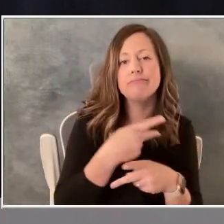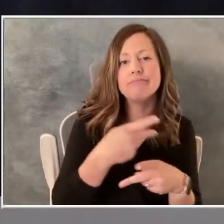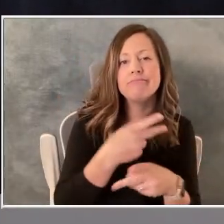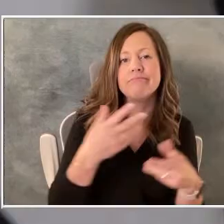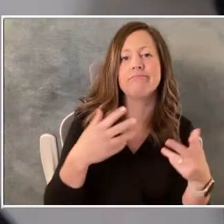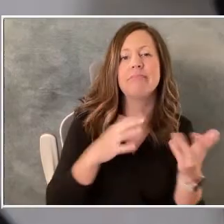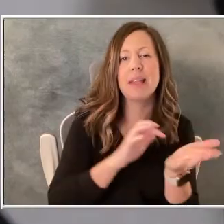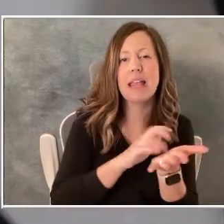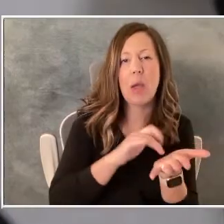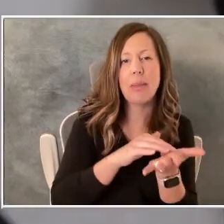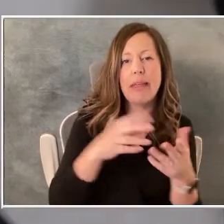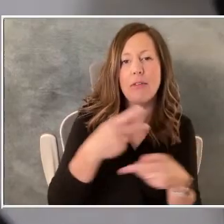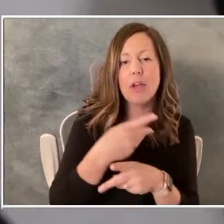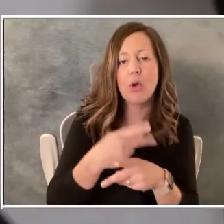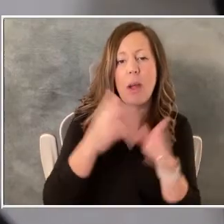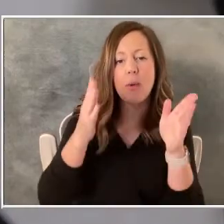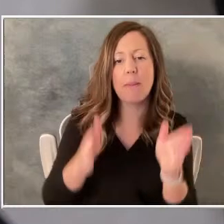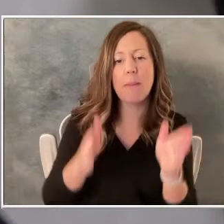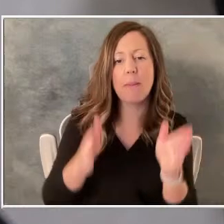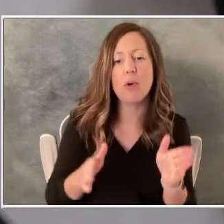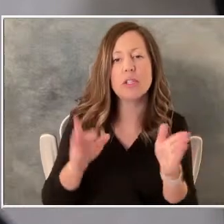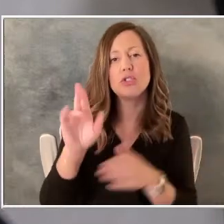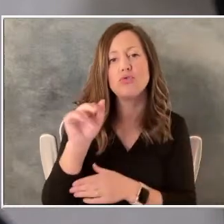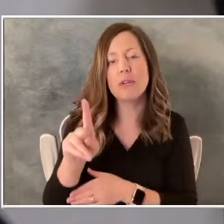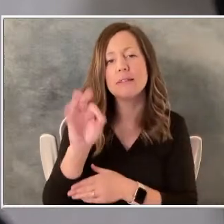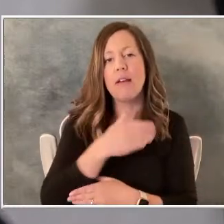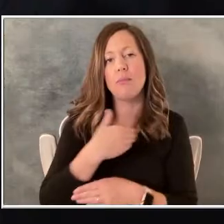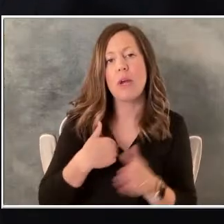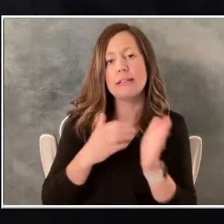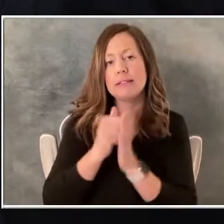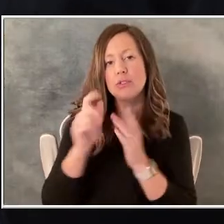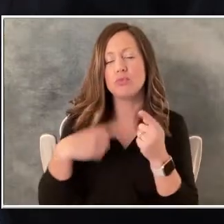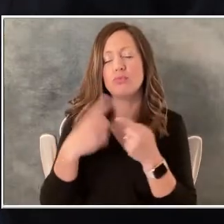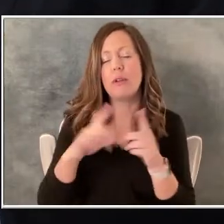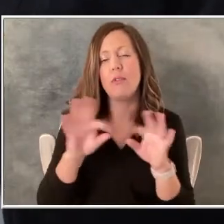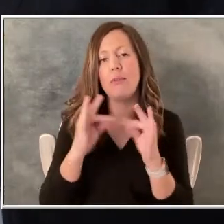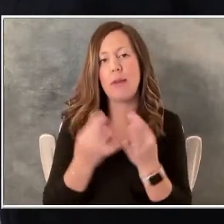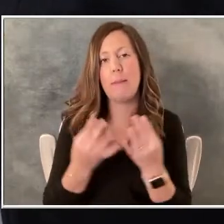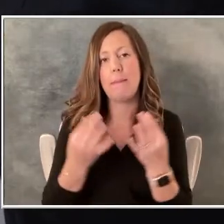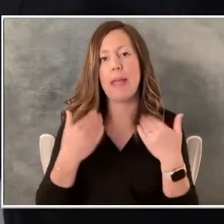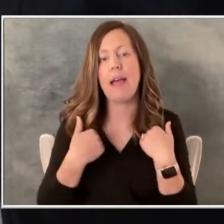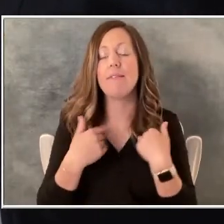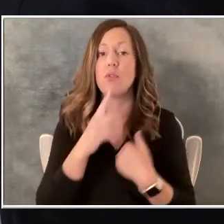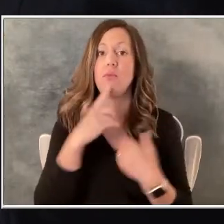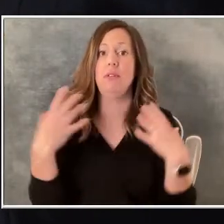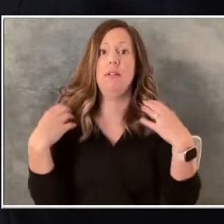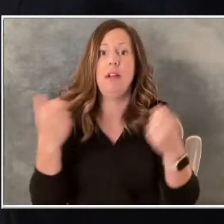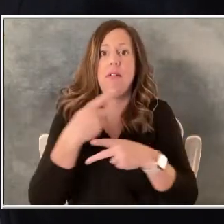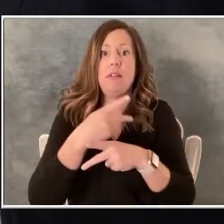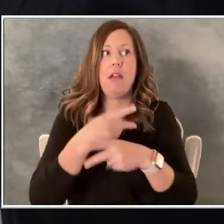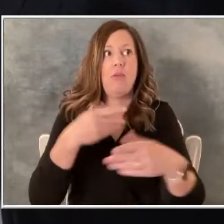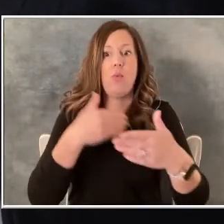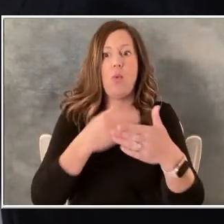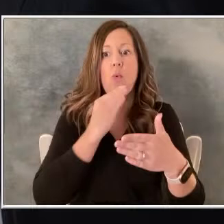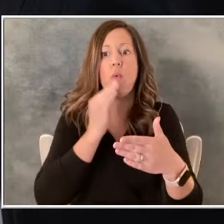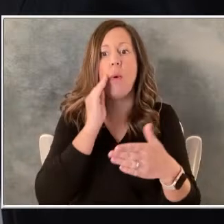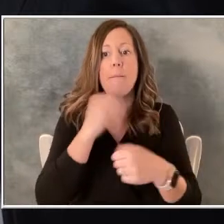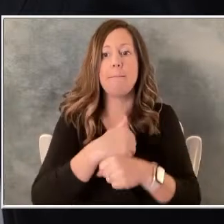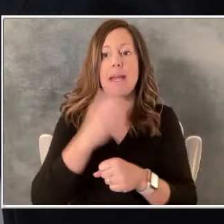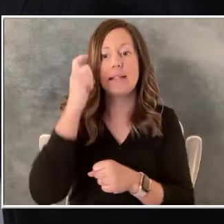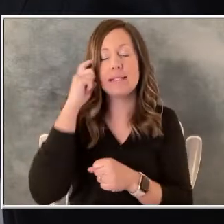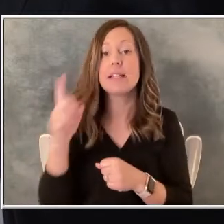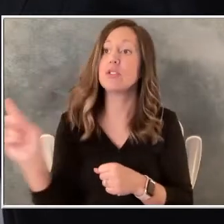when there's been a family history of it. And while healthcare close to home often makes sense, where Mikayla gets her preventative care